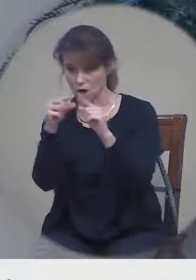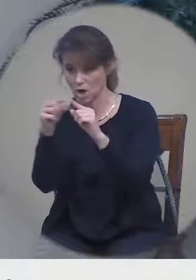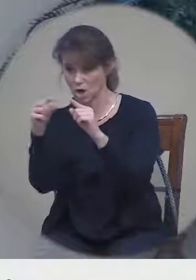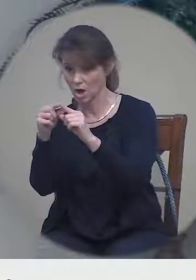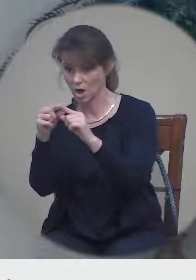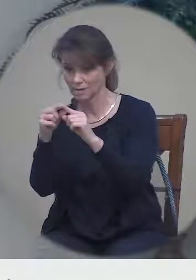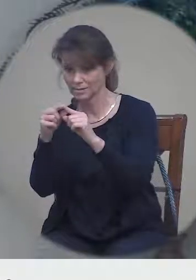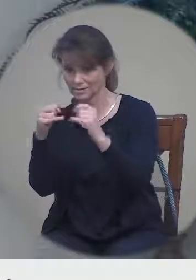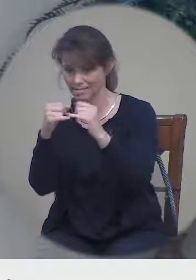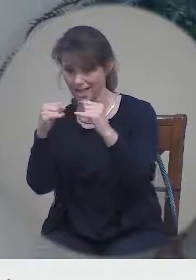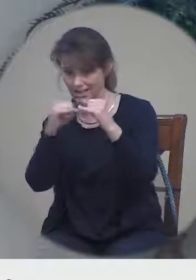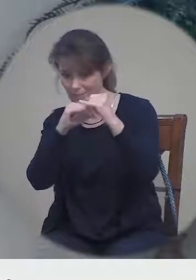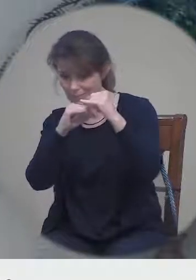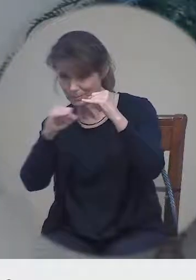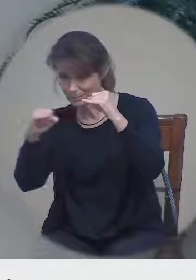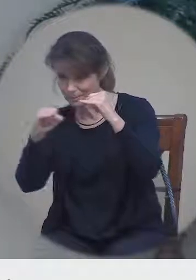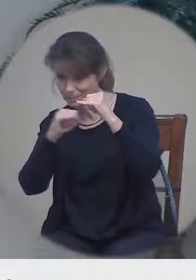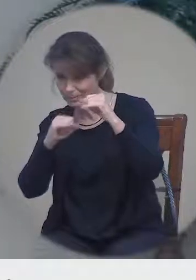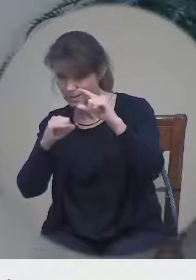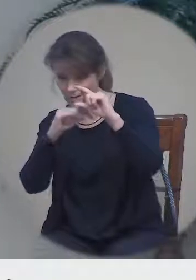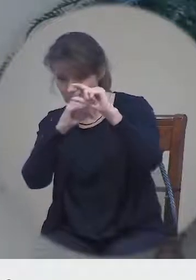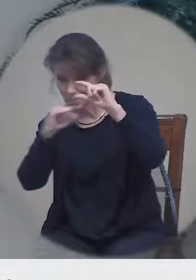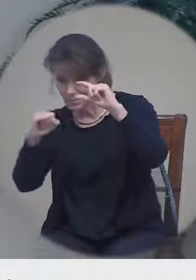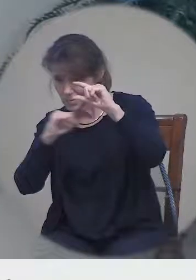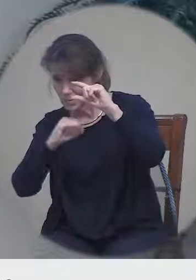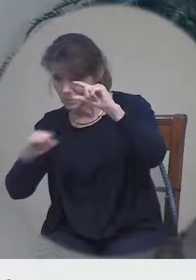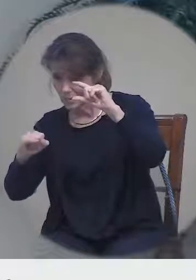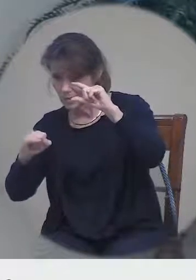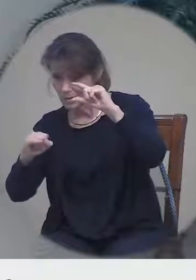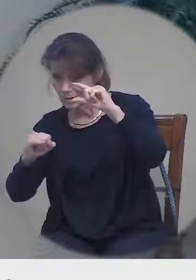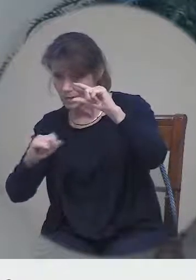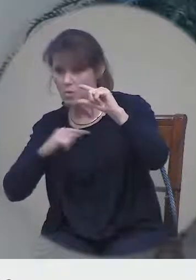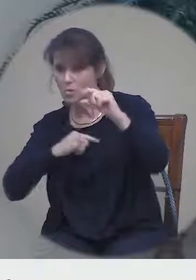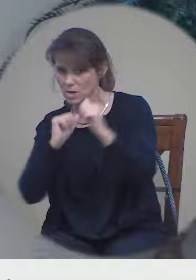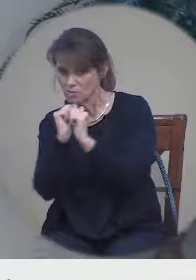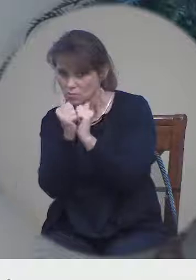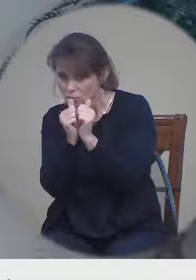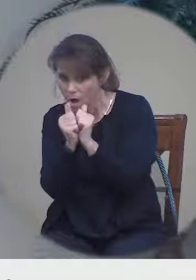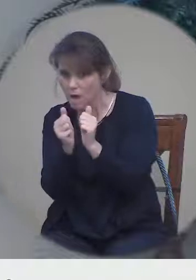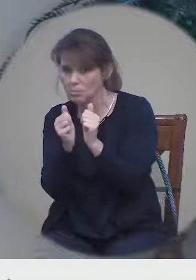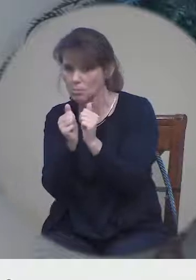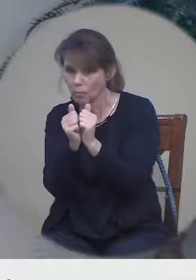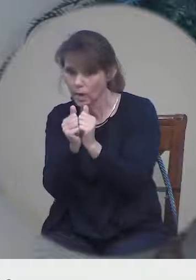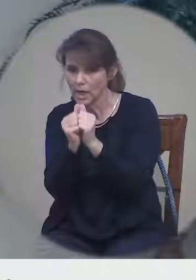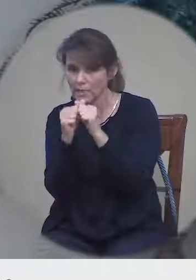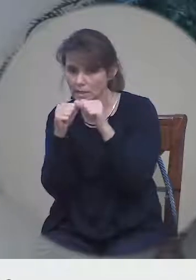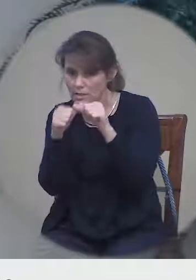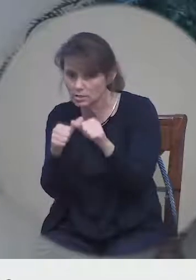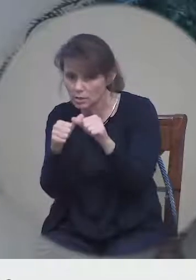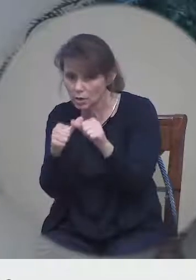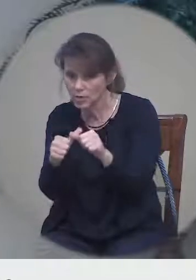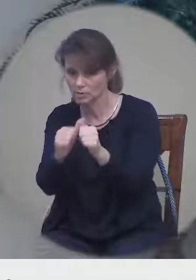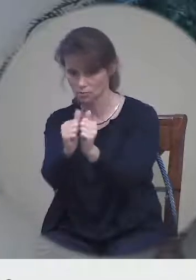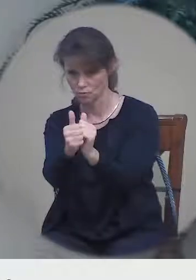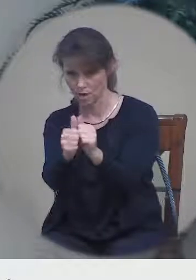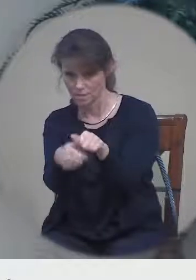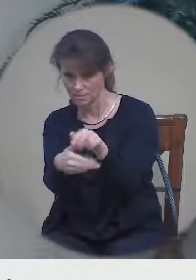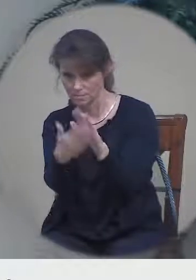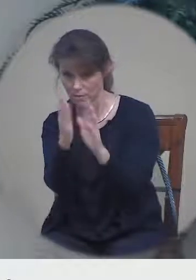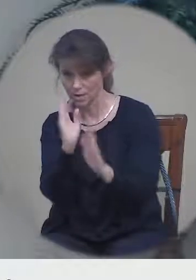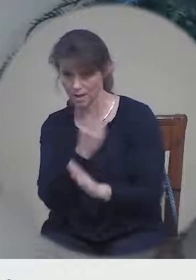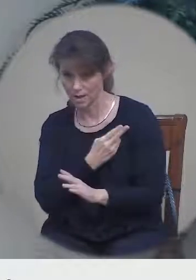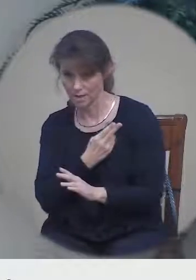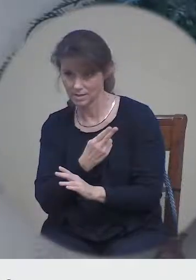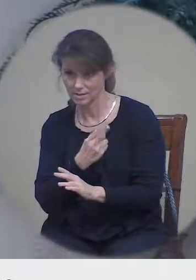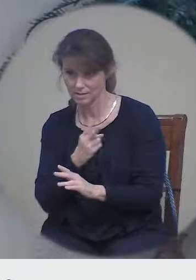important. Let us run with endurance the race that's set before us, looking unto